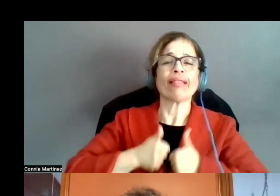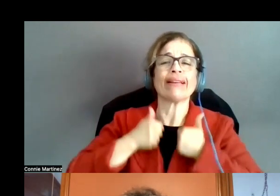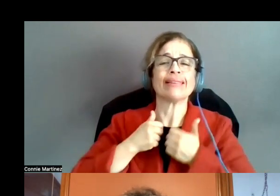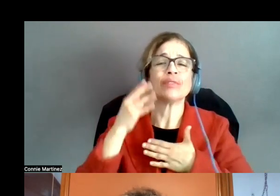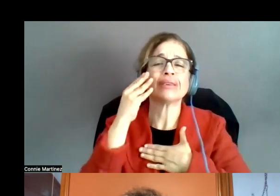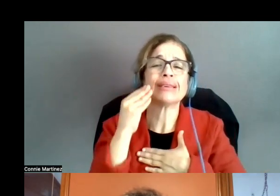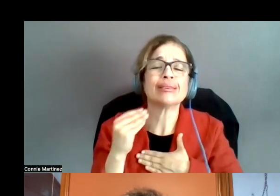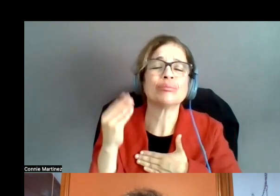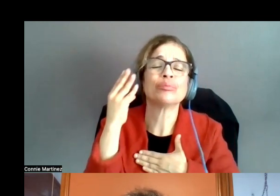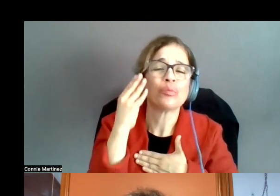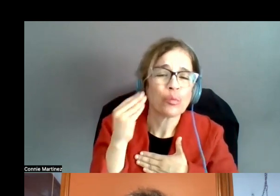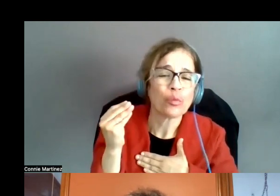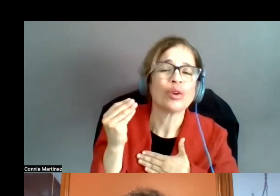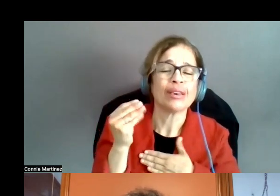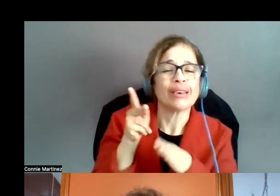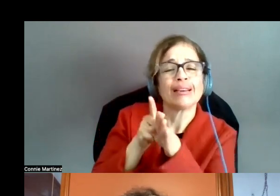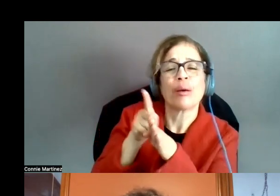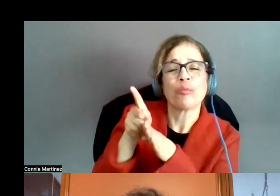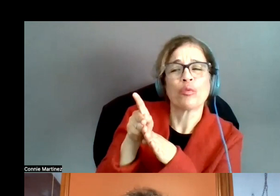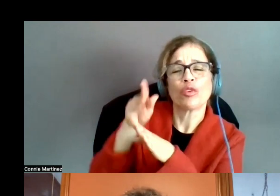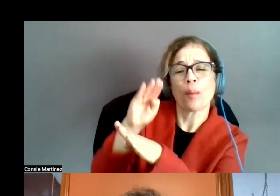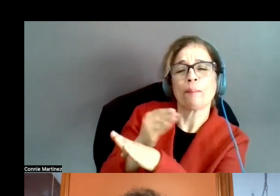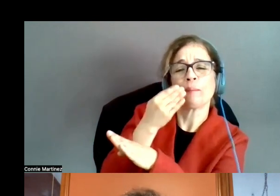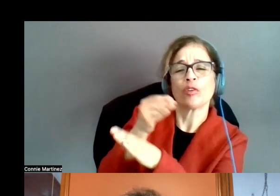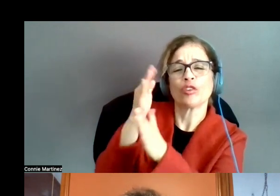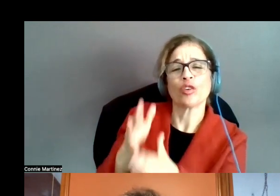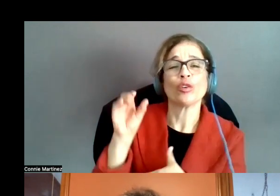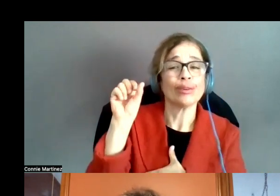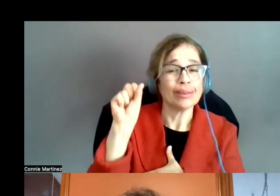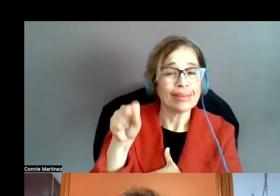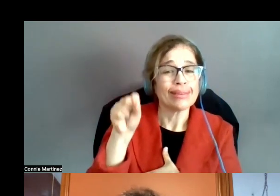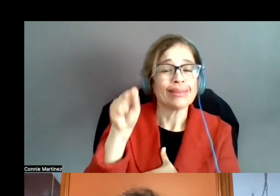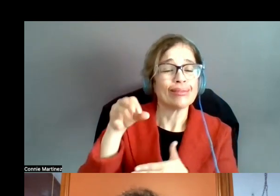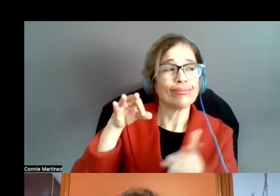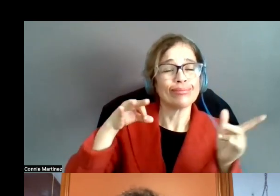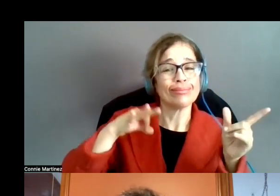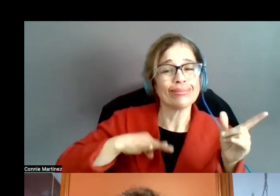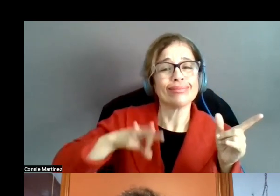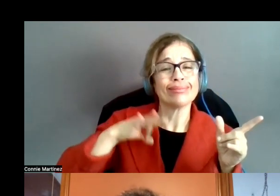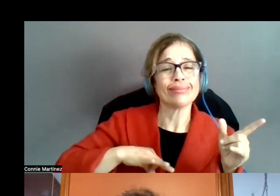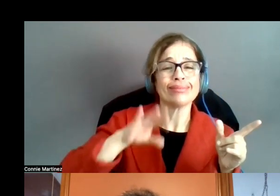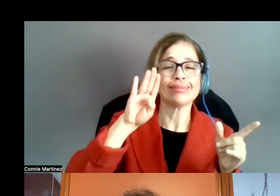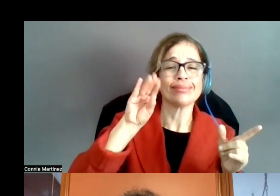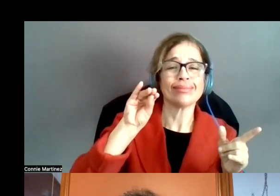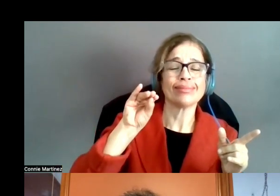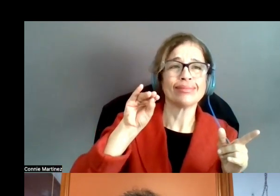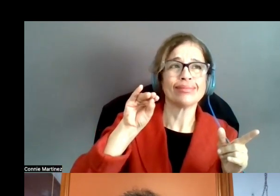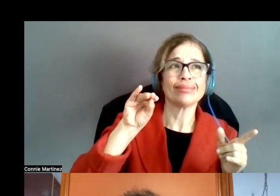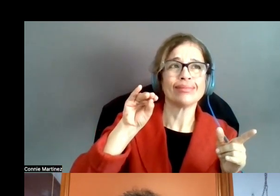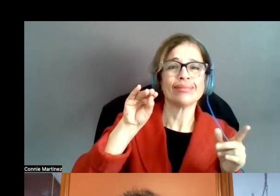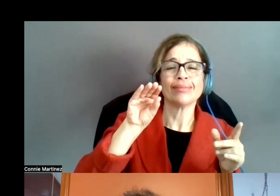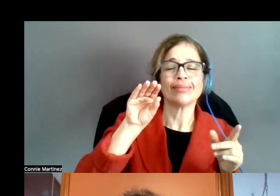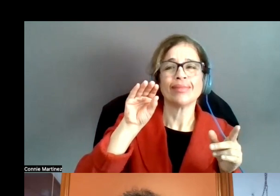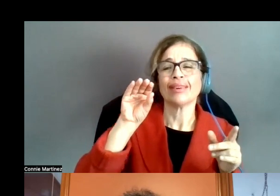experience as professional musicians. Yeah, so just to give credit to them, that was Bas and Rafa. They moved to